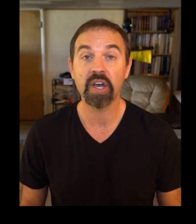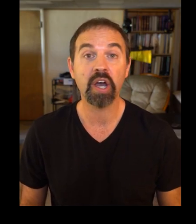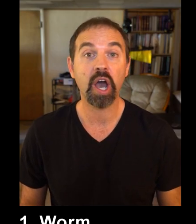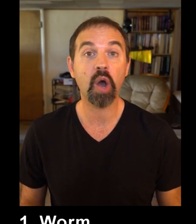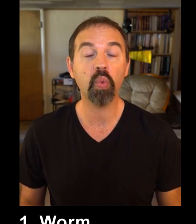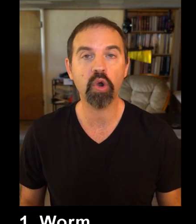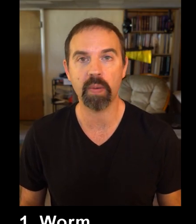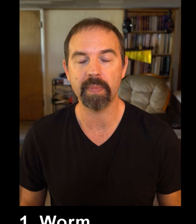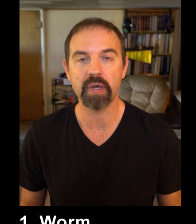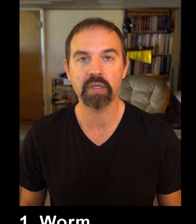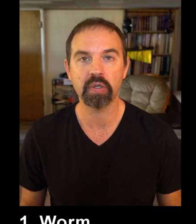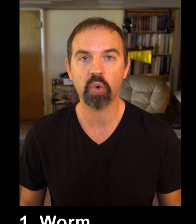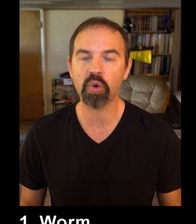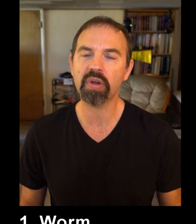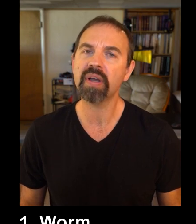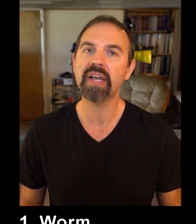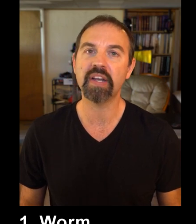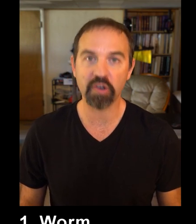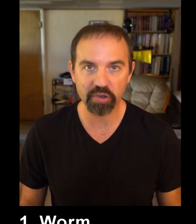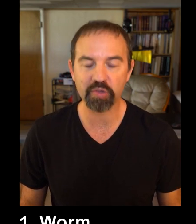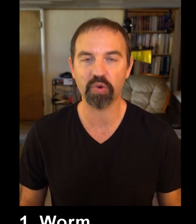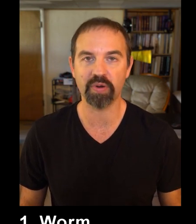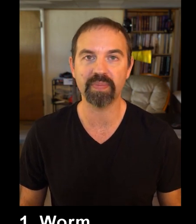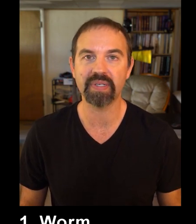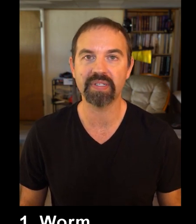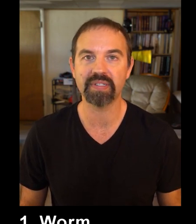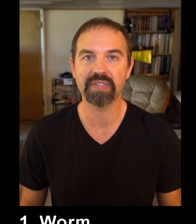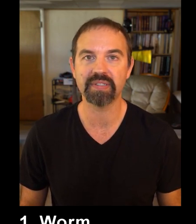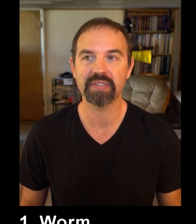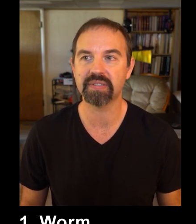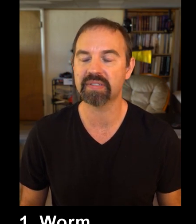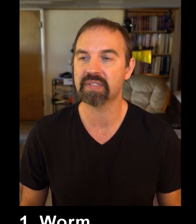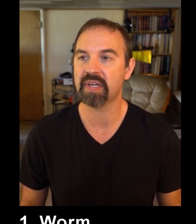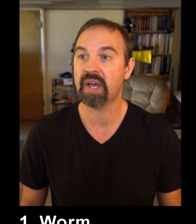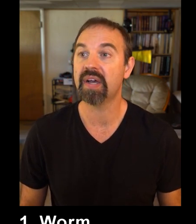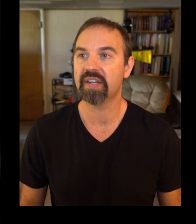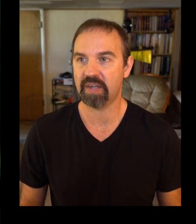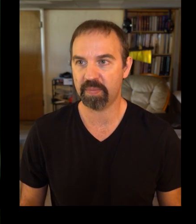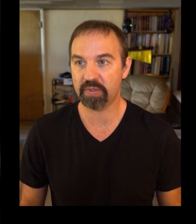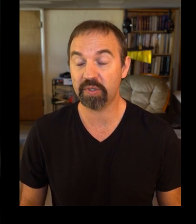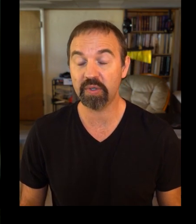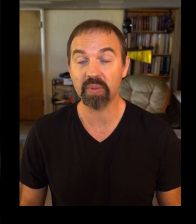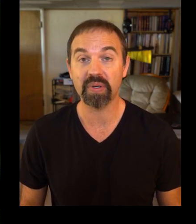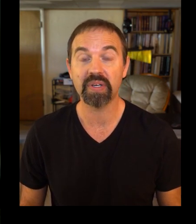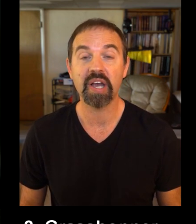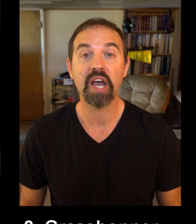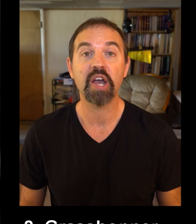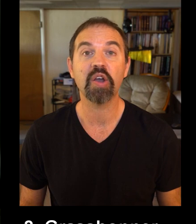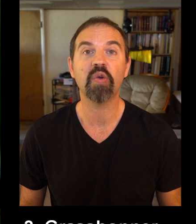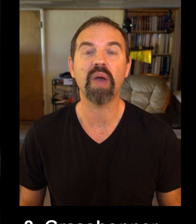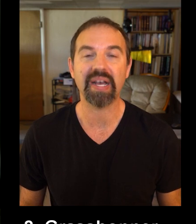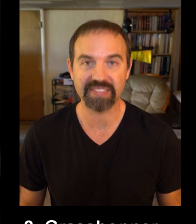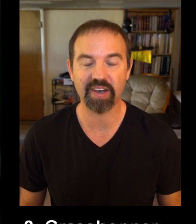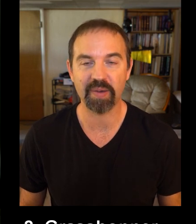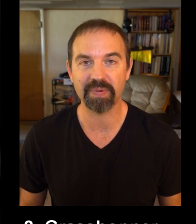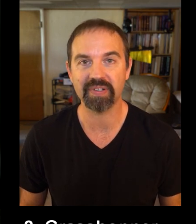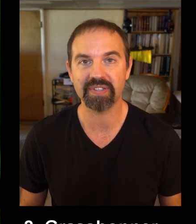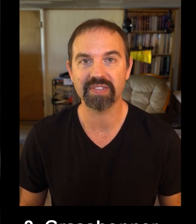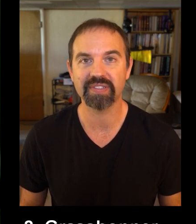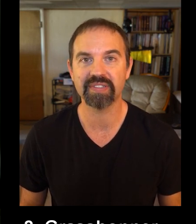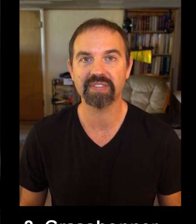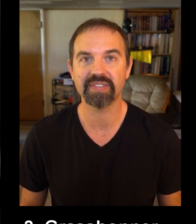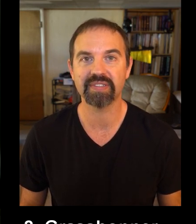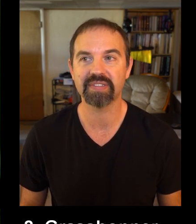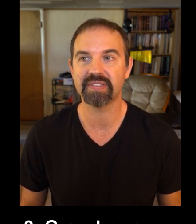one, a worm or an earthworm. Number two,